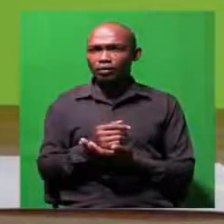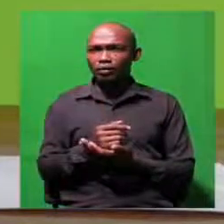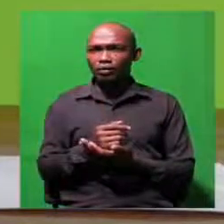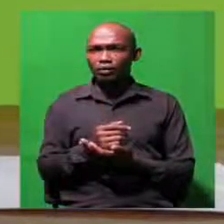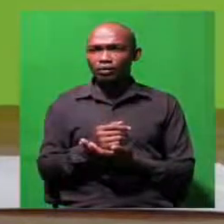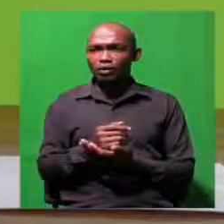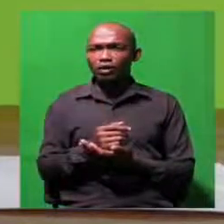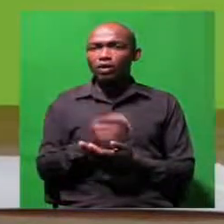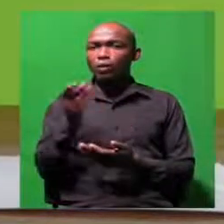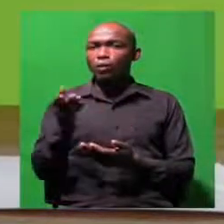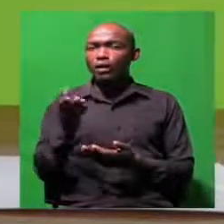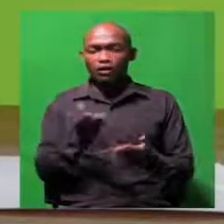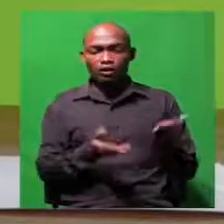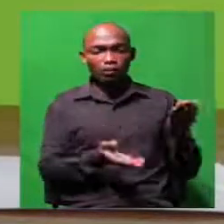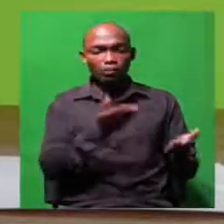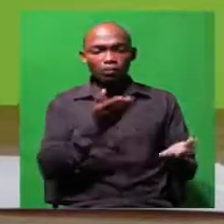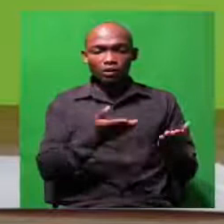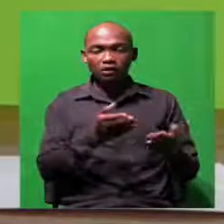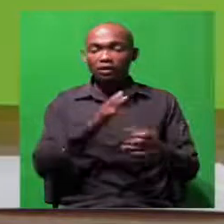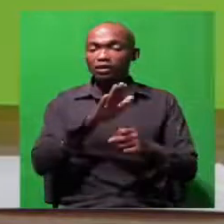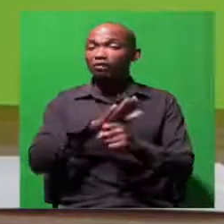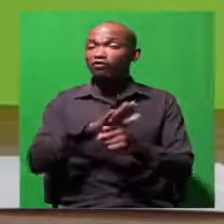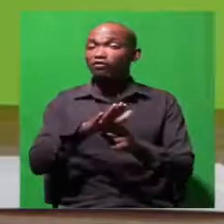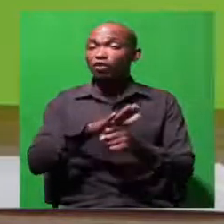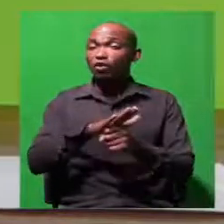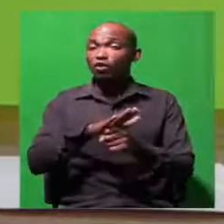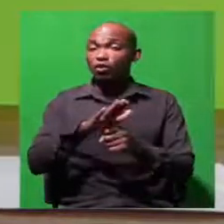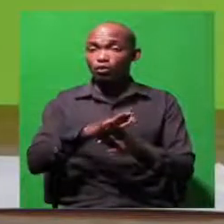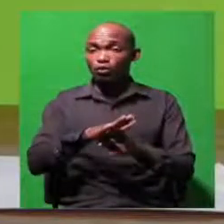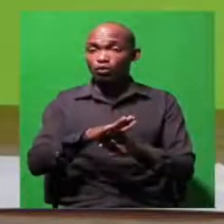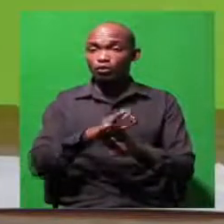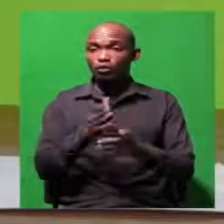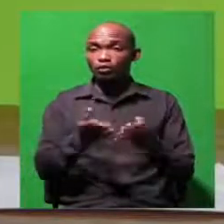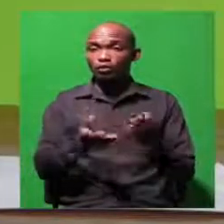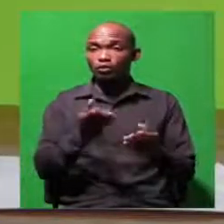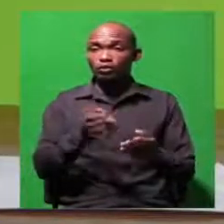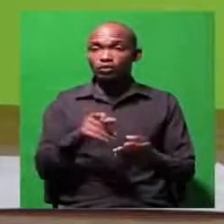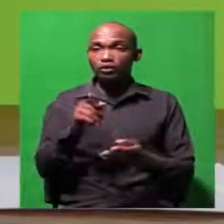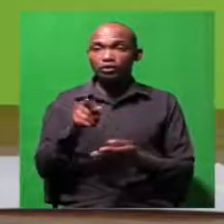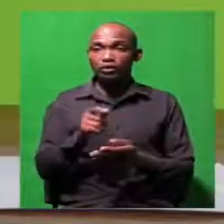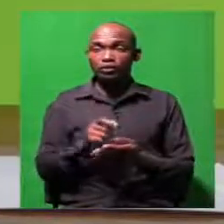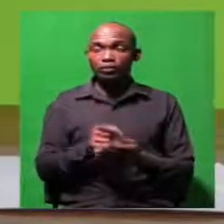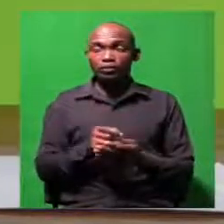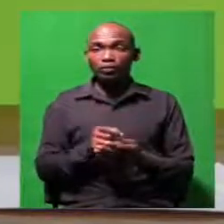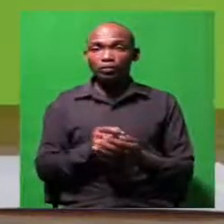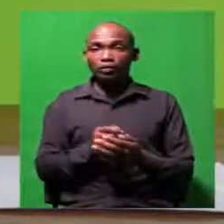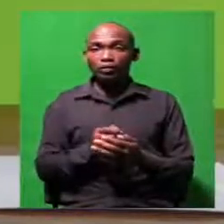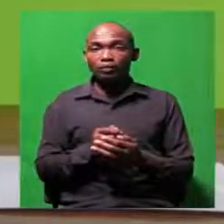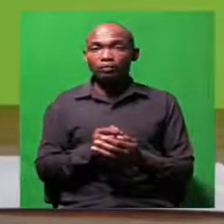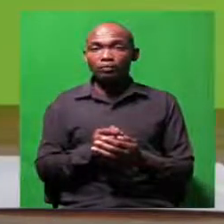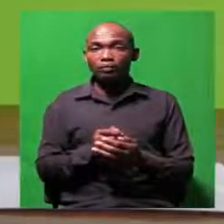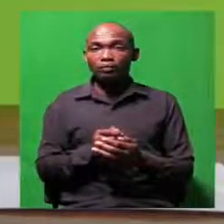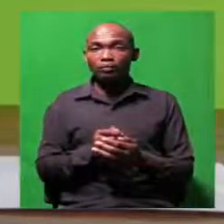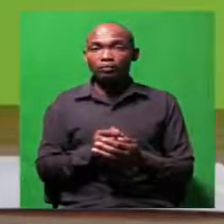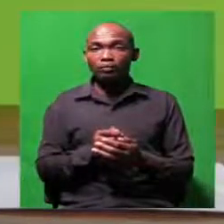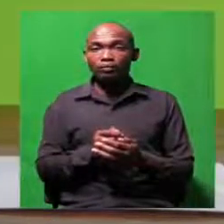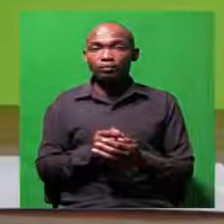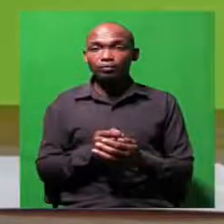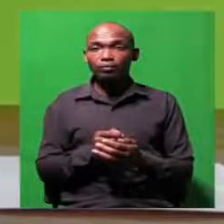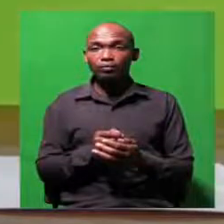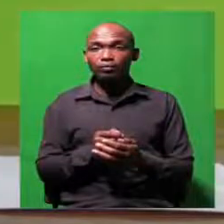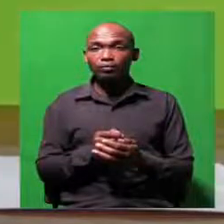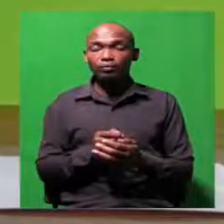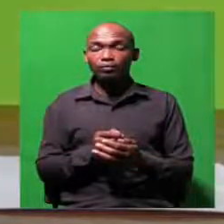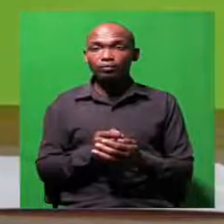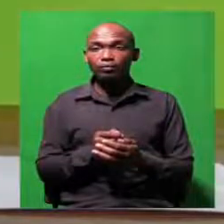but be careful when you are measuring the volume of the liquid in the measuring cylinder, because this is the glass.